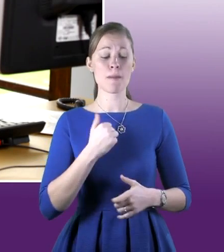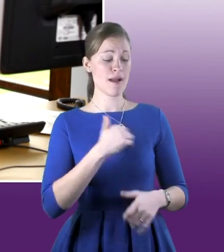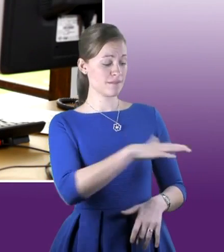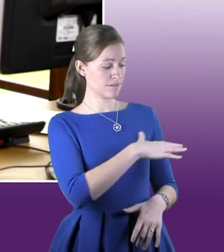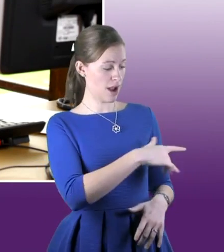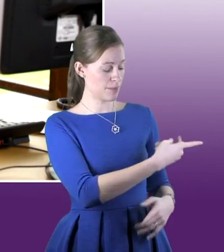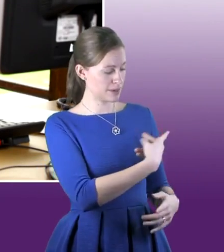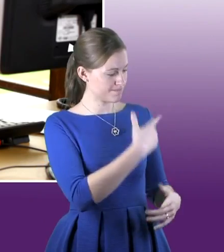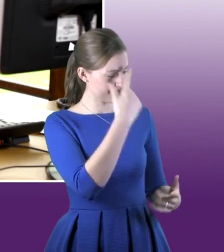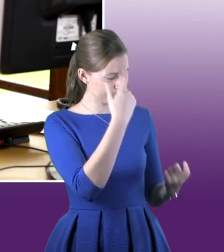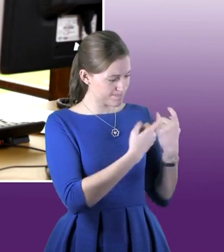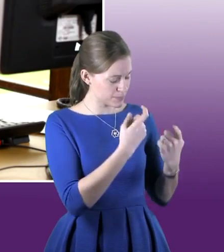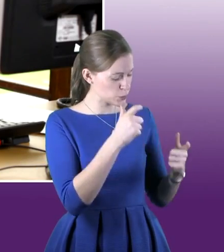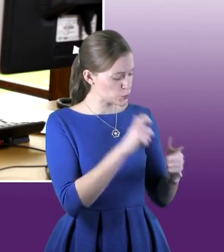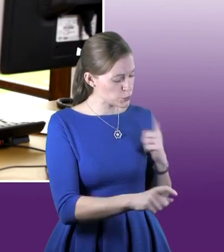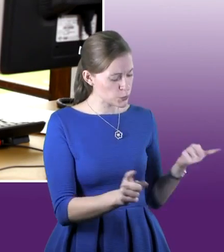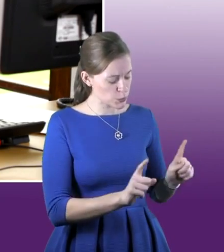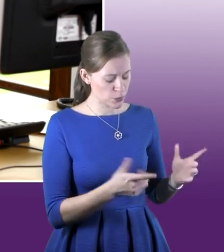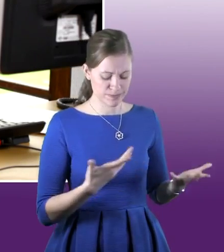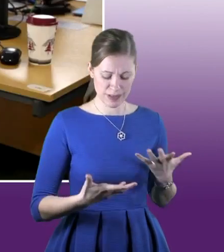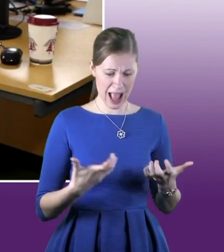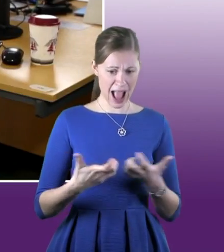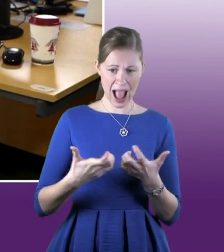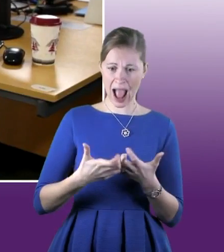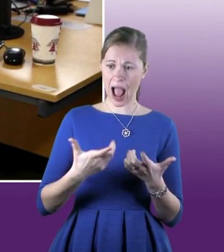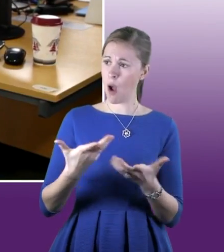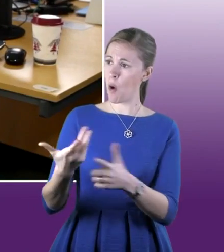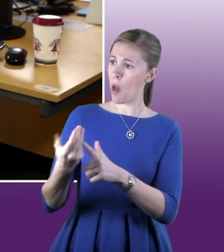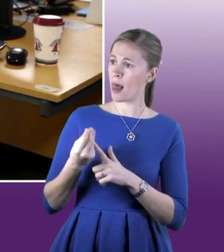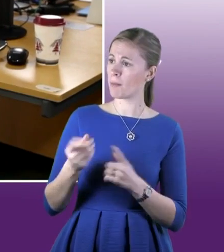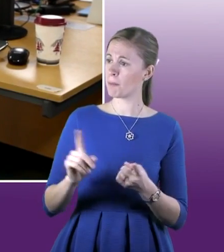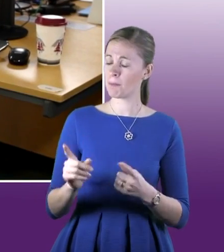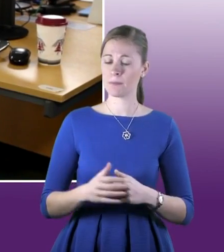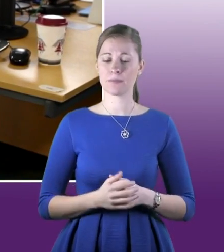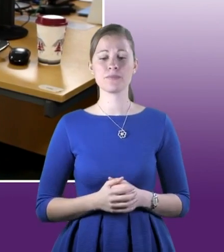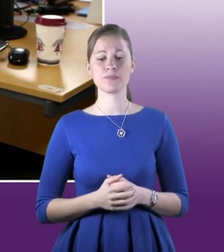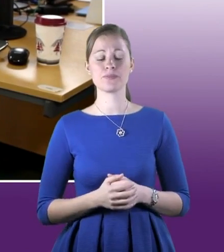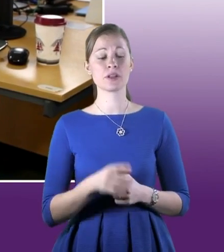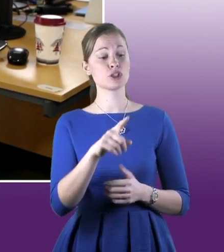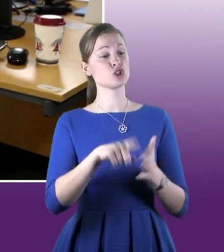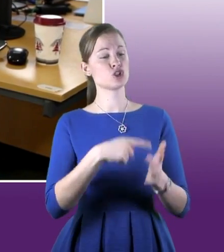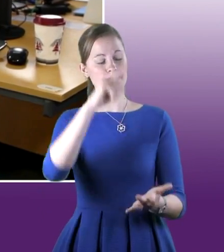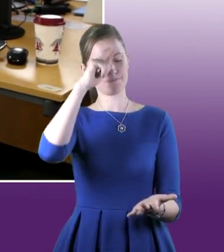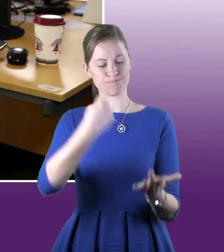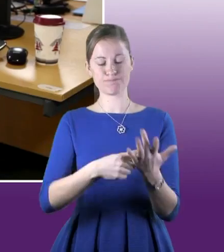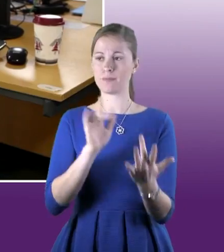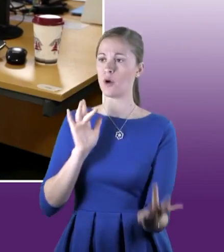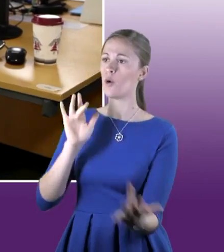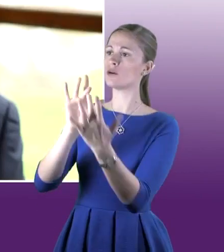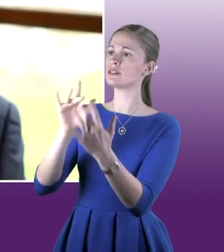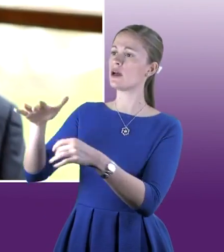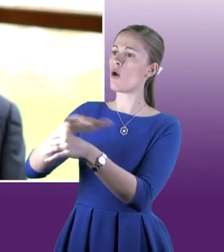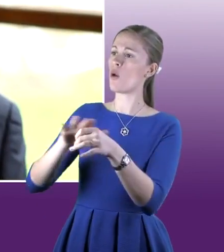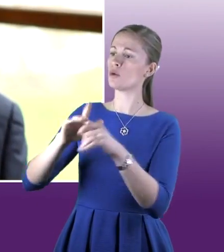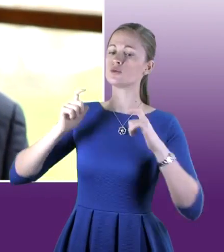situation, but didn't know where to start. In the end, James contacted the local adult social care